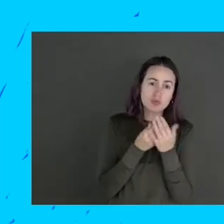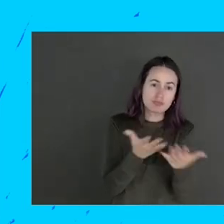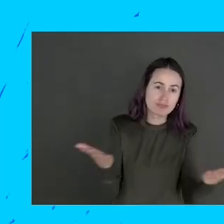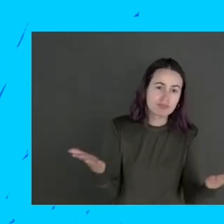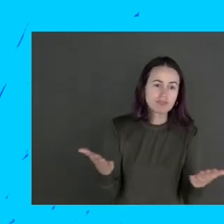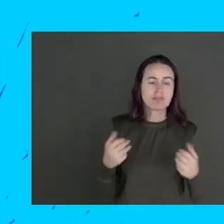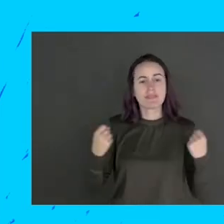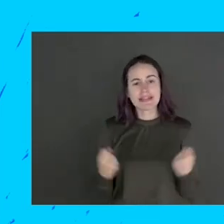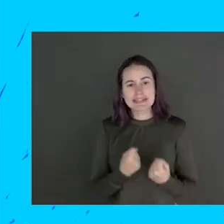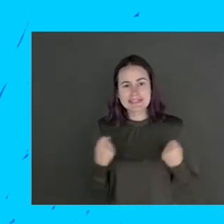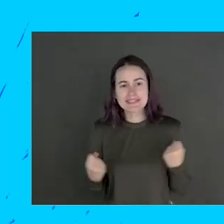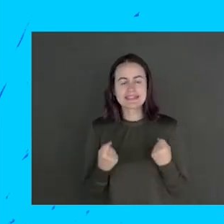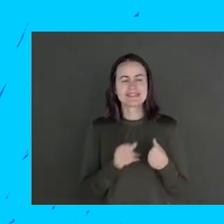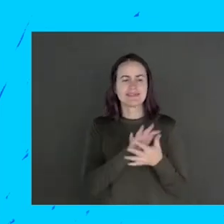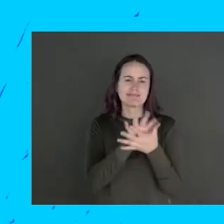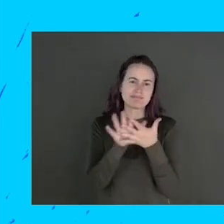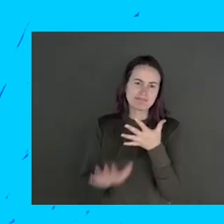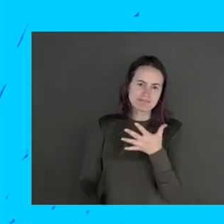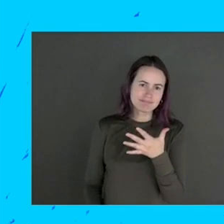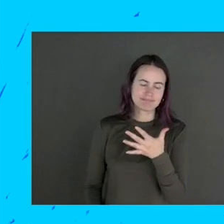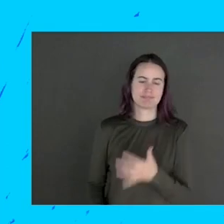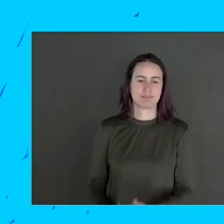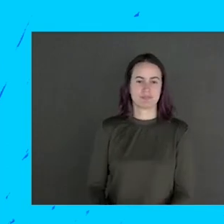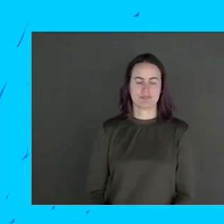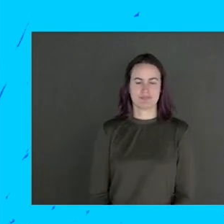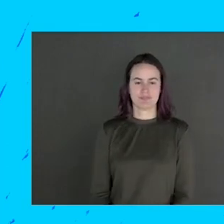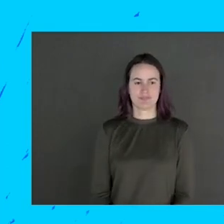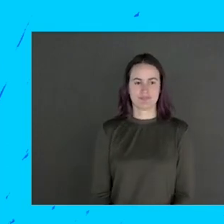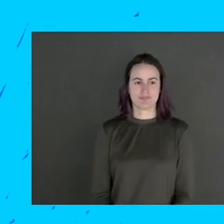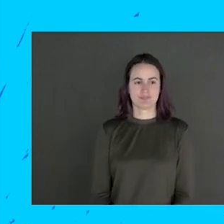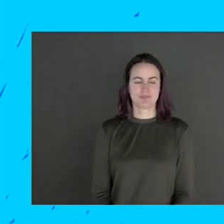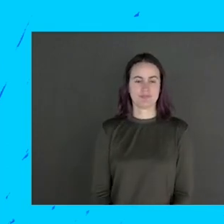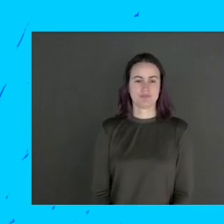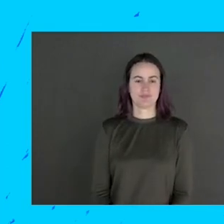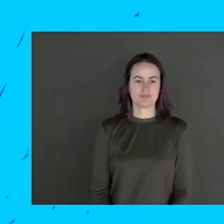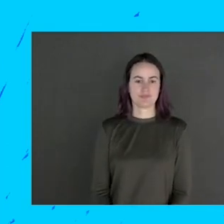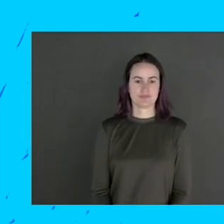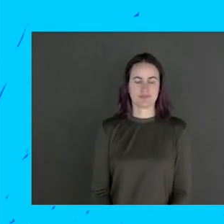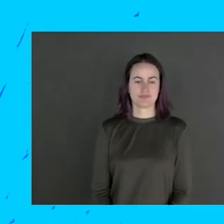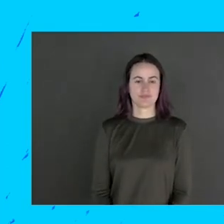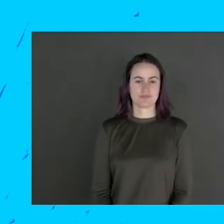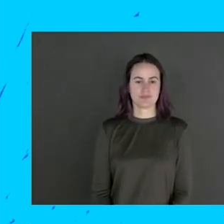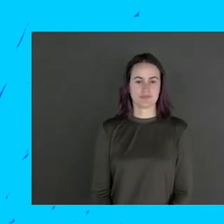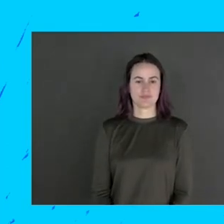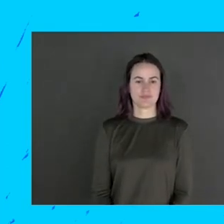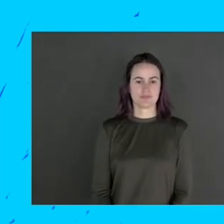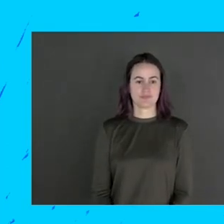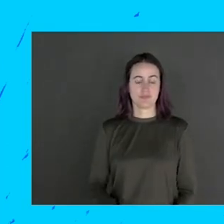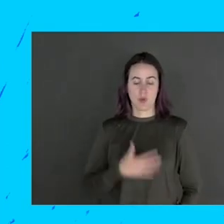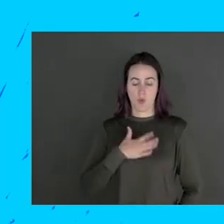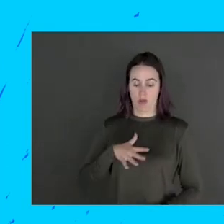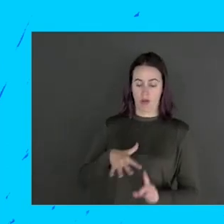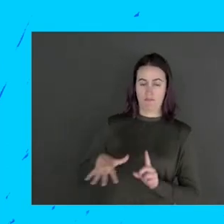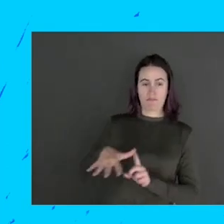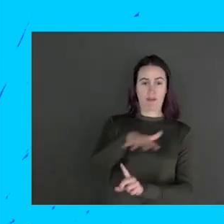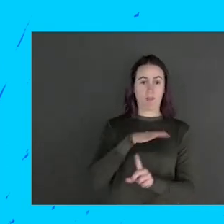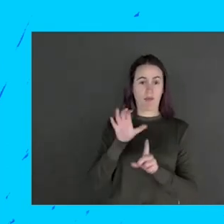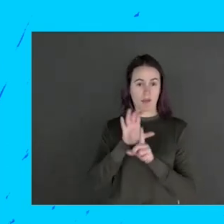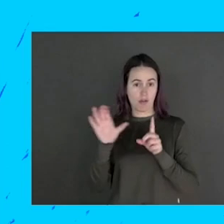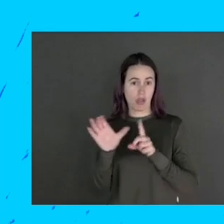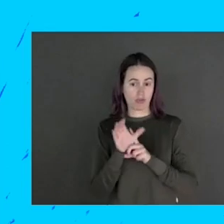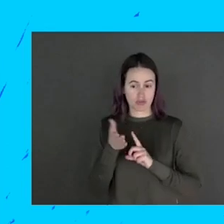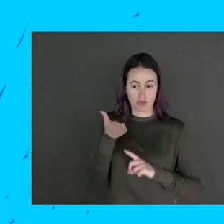children that attend. Schools also need to make sure that the climate that's established in the school